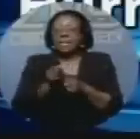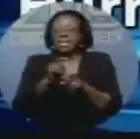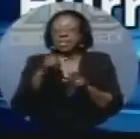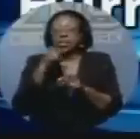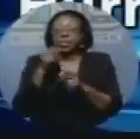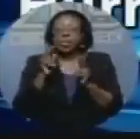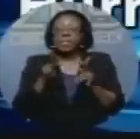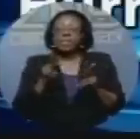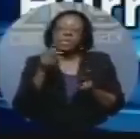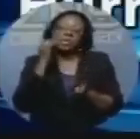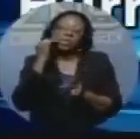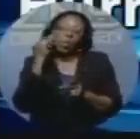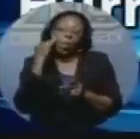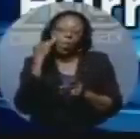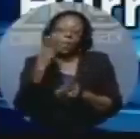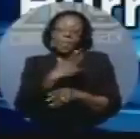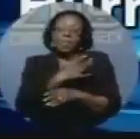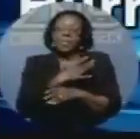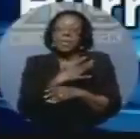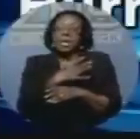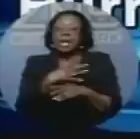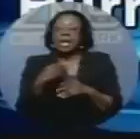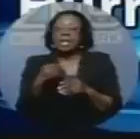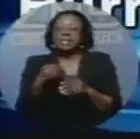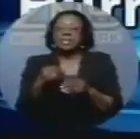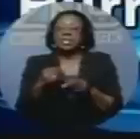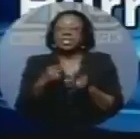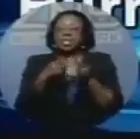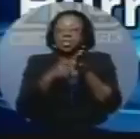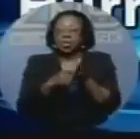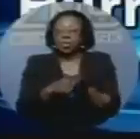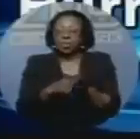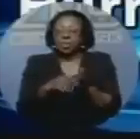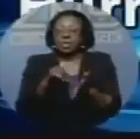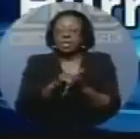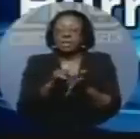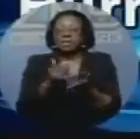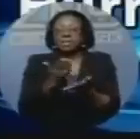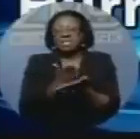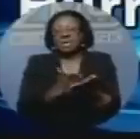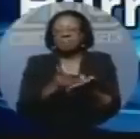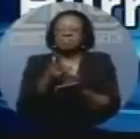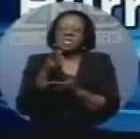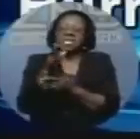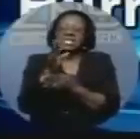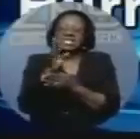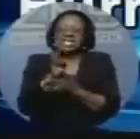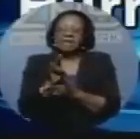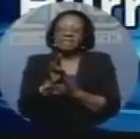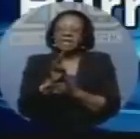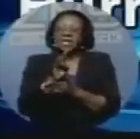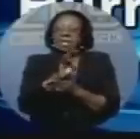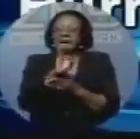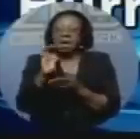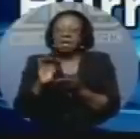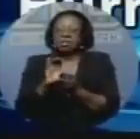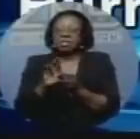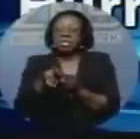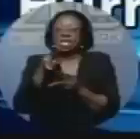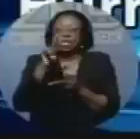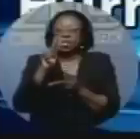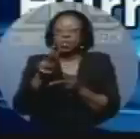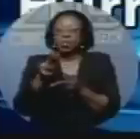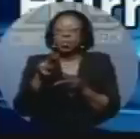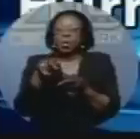illustrated estimates that showed damage reached around 9% of gross domestic product, or $702.8 million.